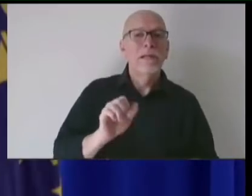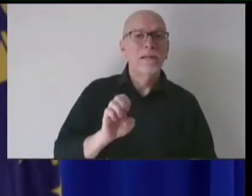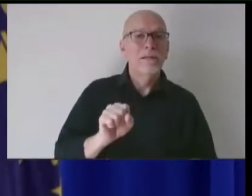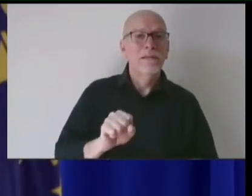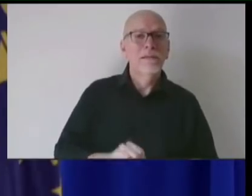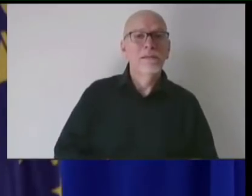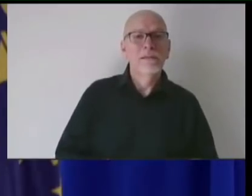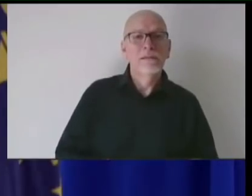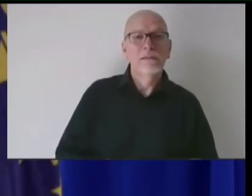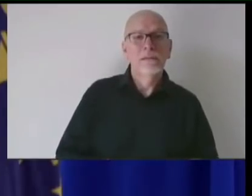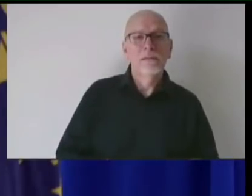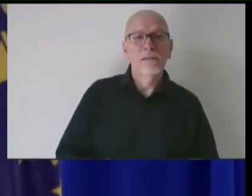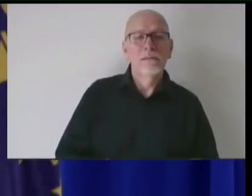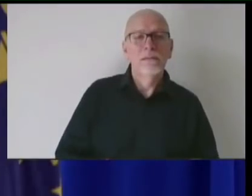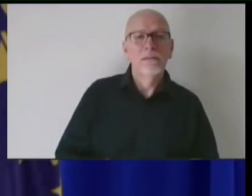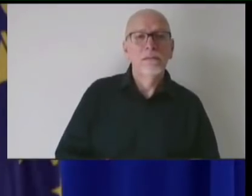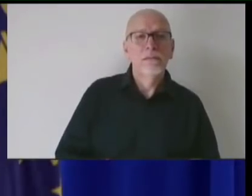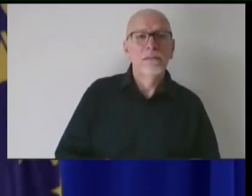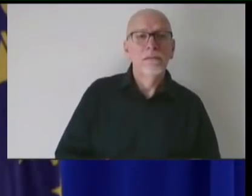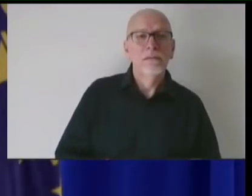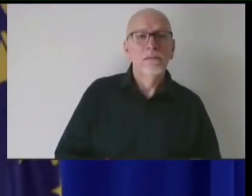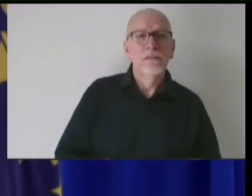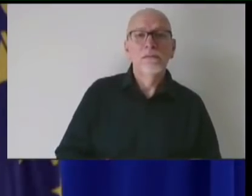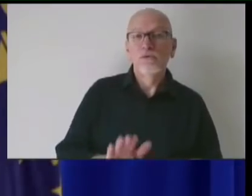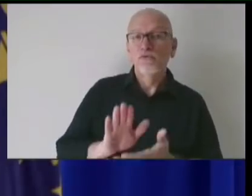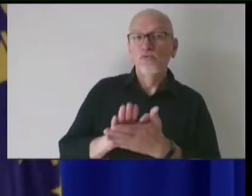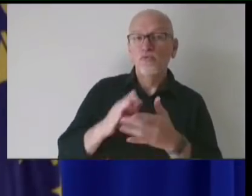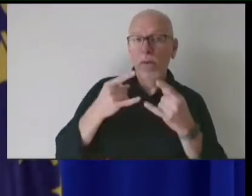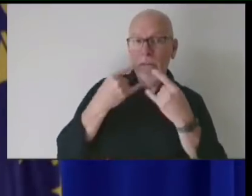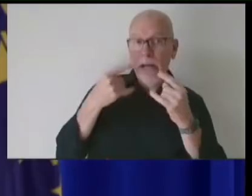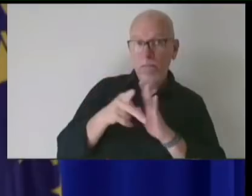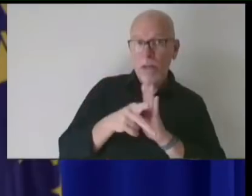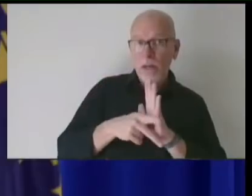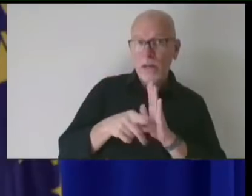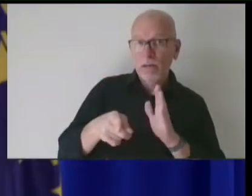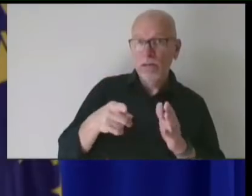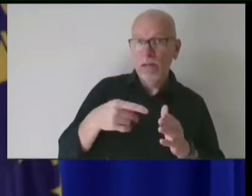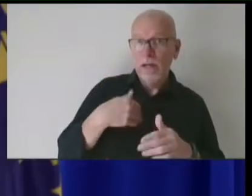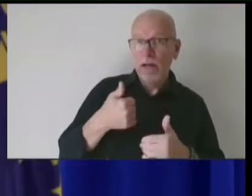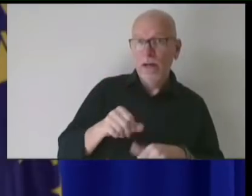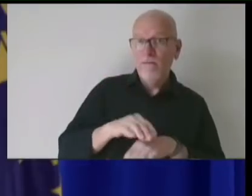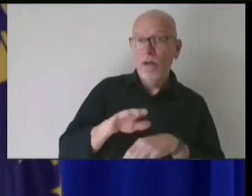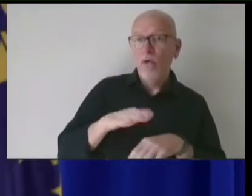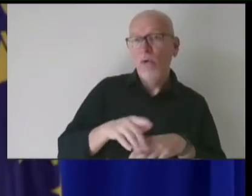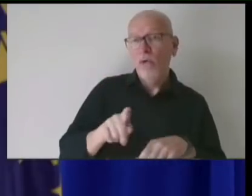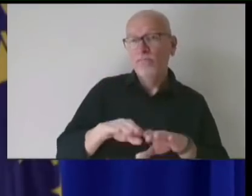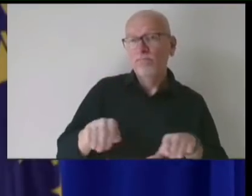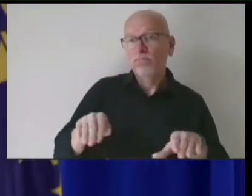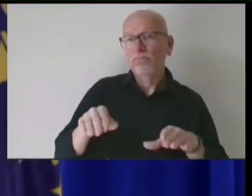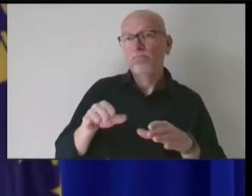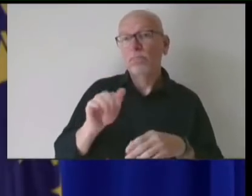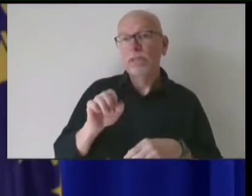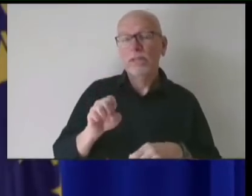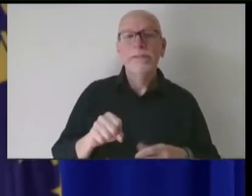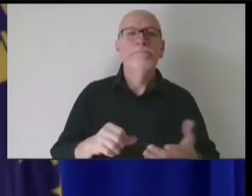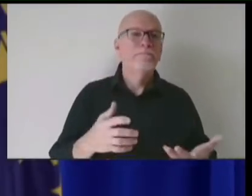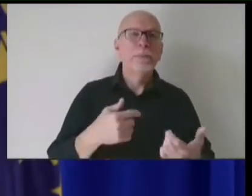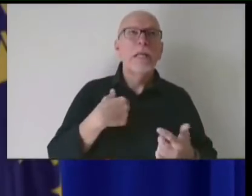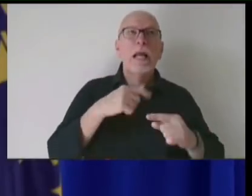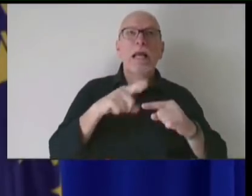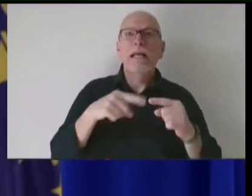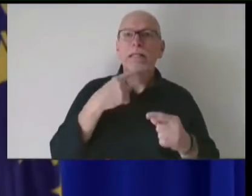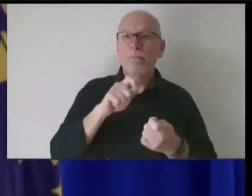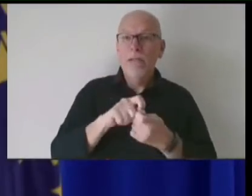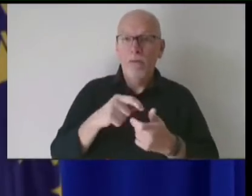School masking on? Yeah, if school mask policies are having an effect on pediatric cases. So I can't say specifically that we